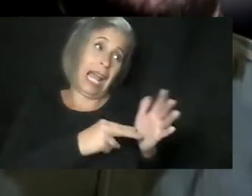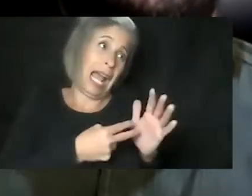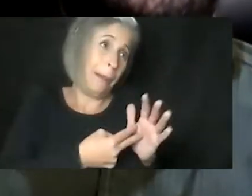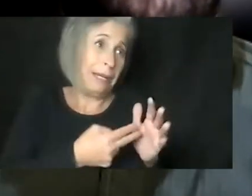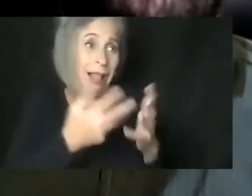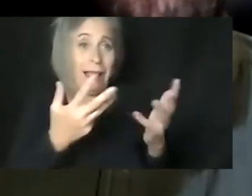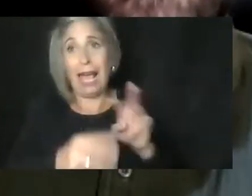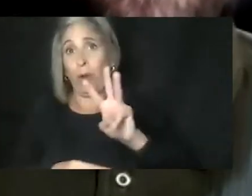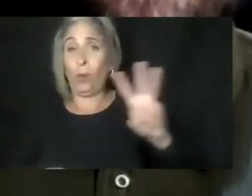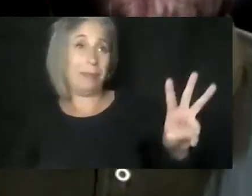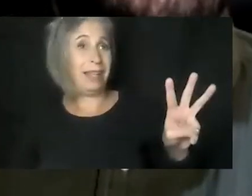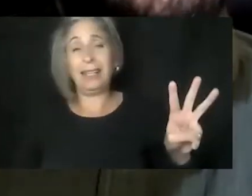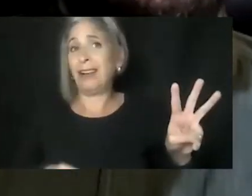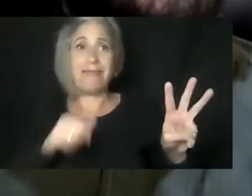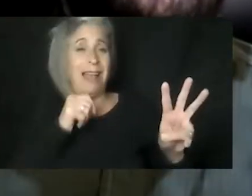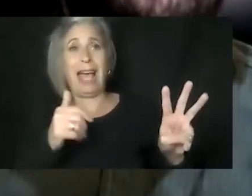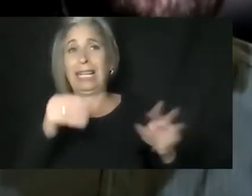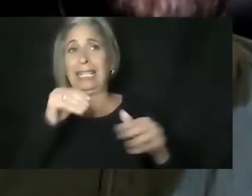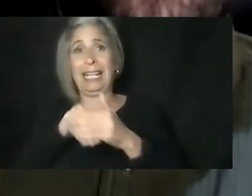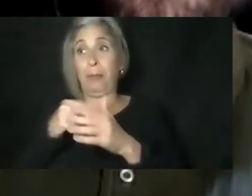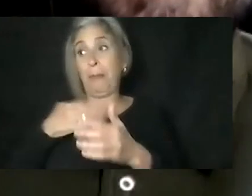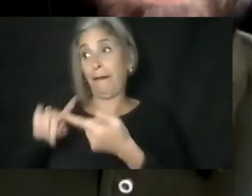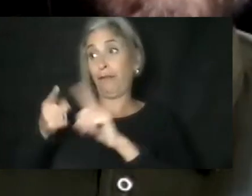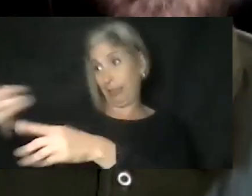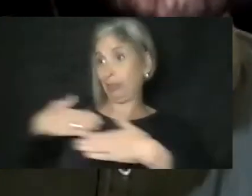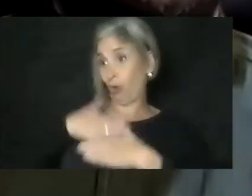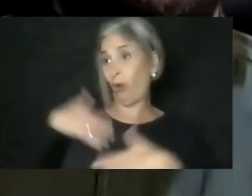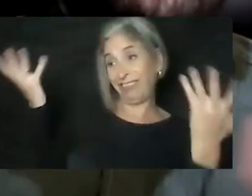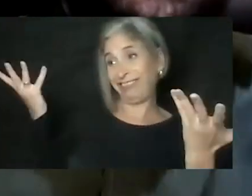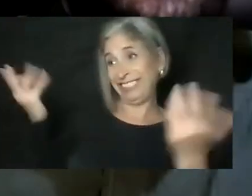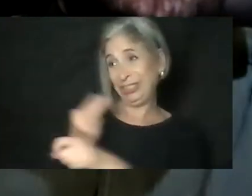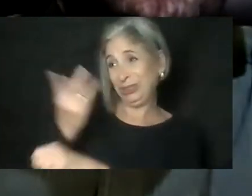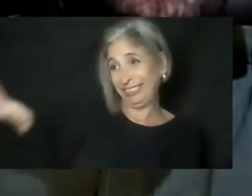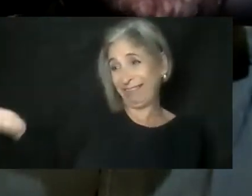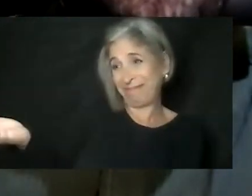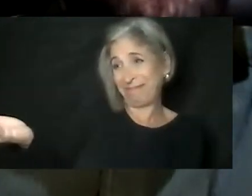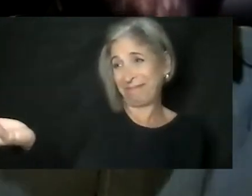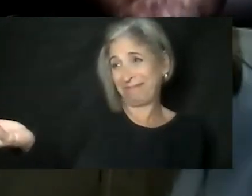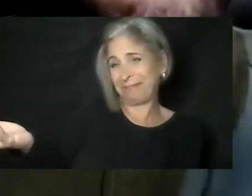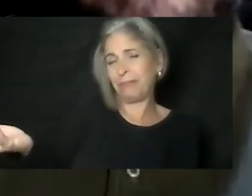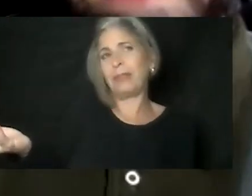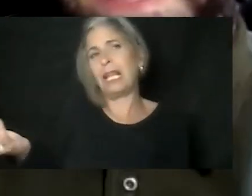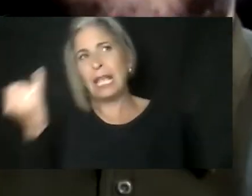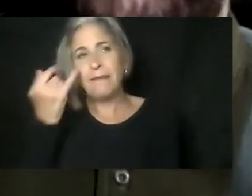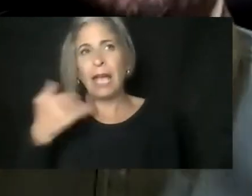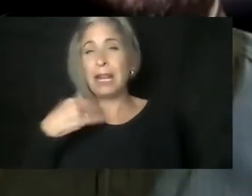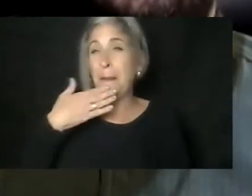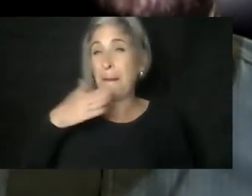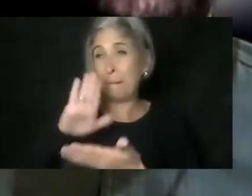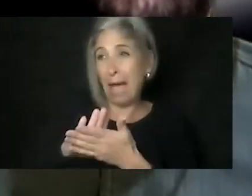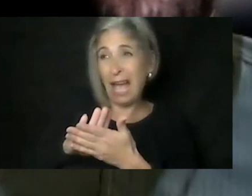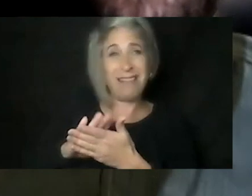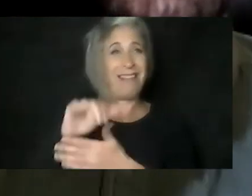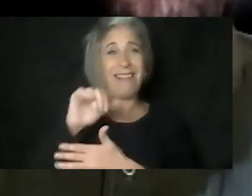of websites that are totally inaccessible to me that my friends seem to enjoy using. So like, if I had a bad and